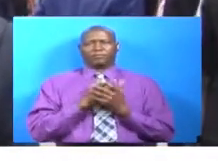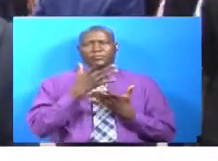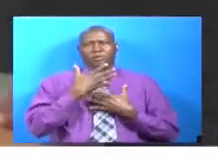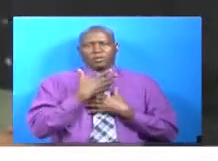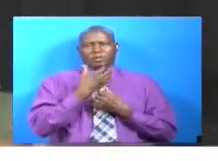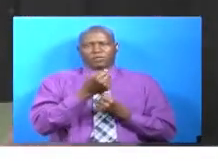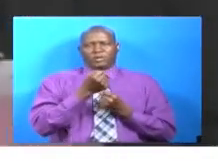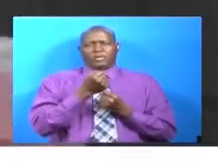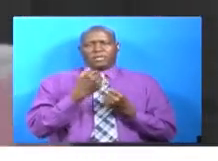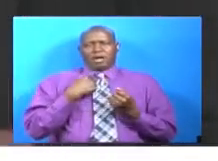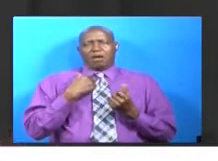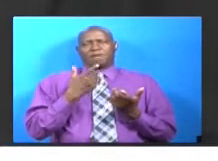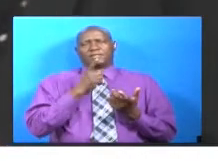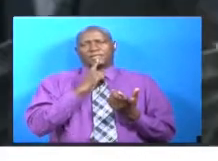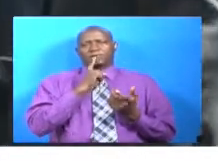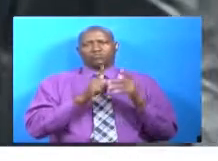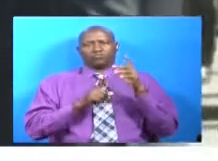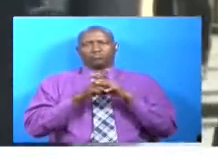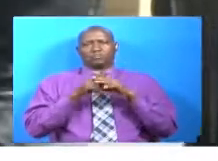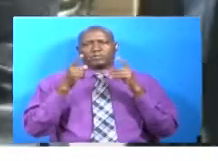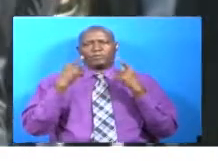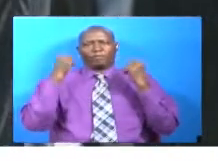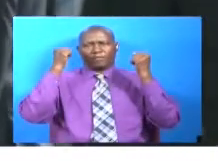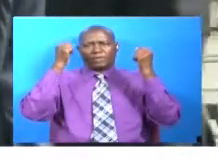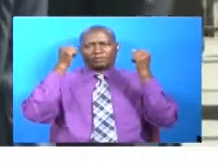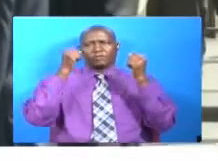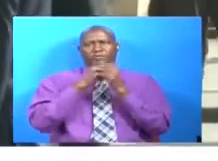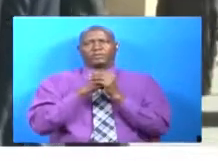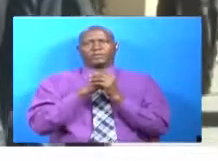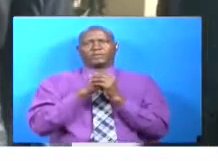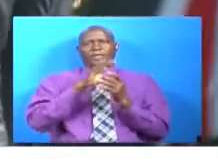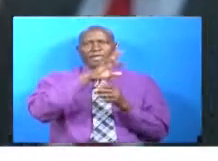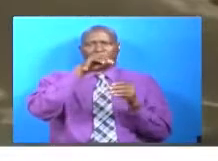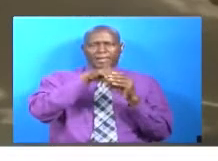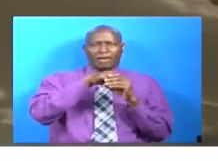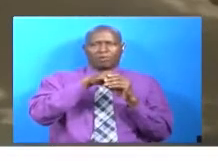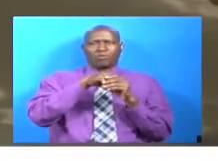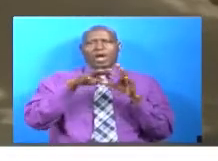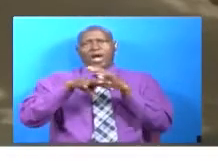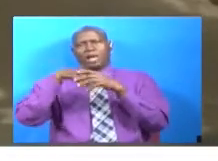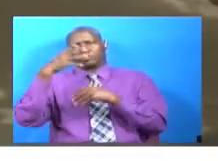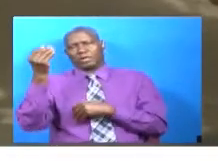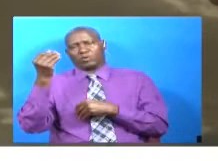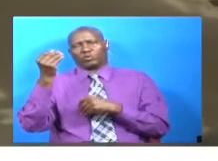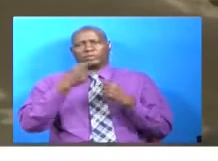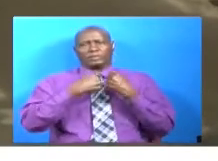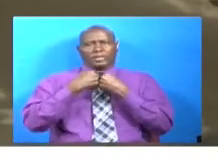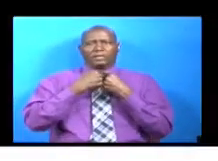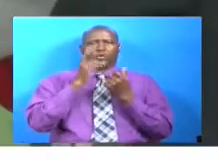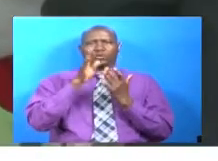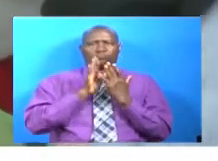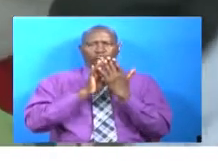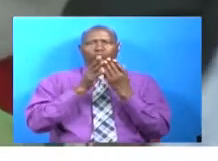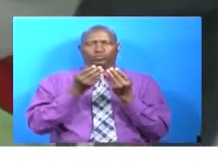emerging victorious, Gichuhi's successor will need to confront both internal and external challenges LSK has faced, including transparency